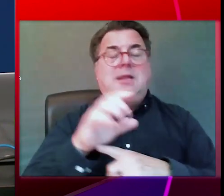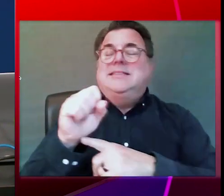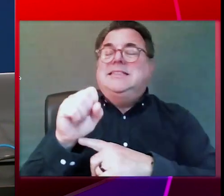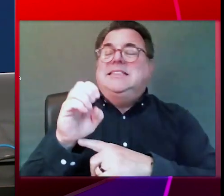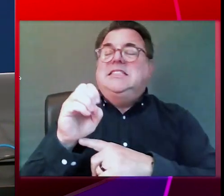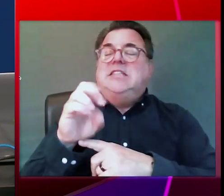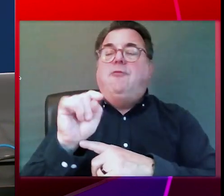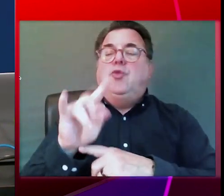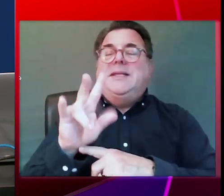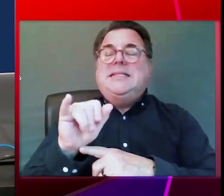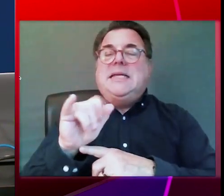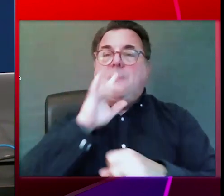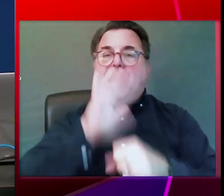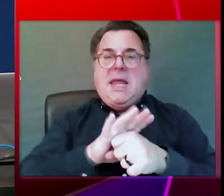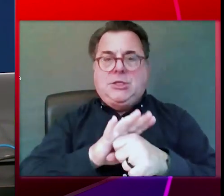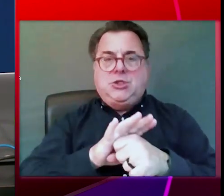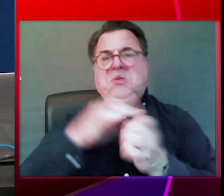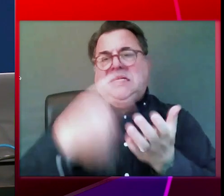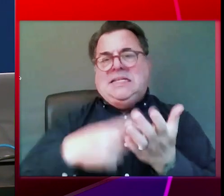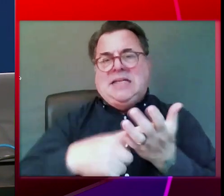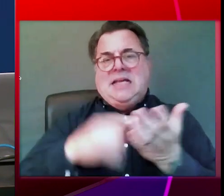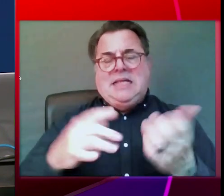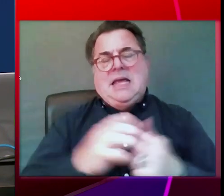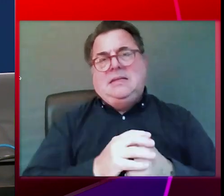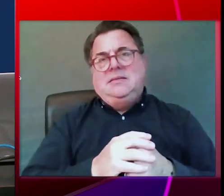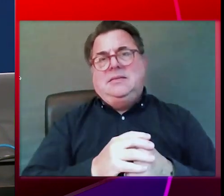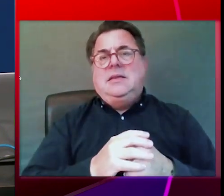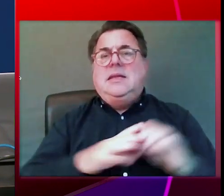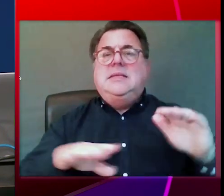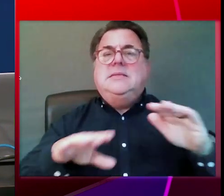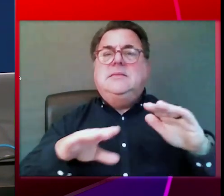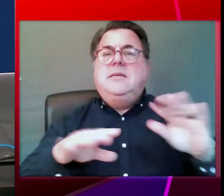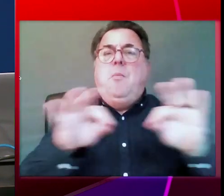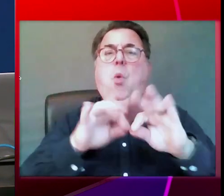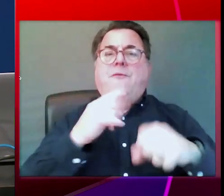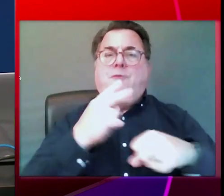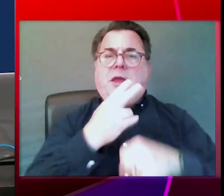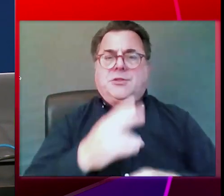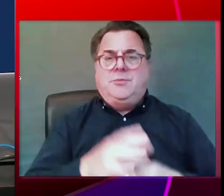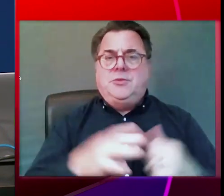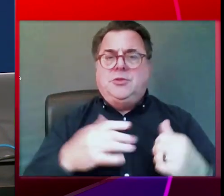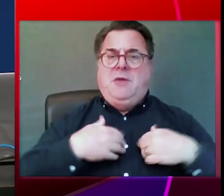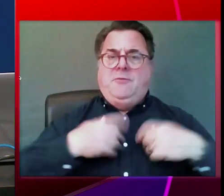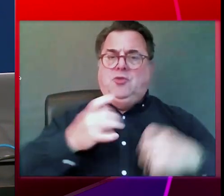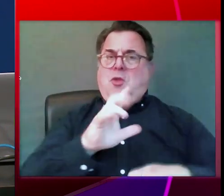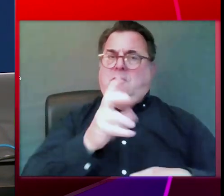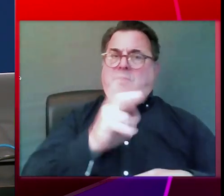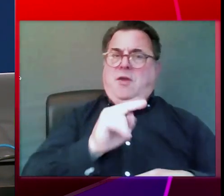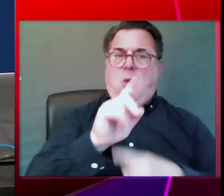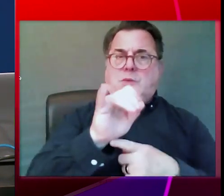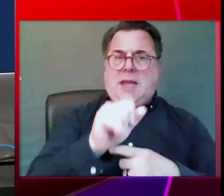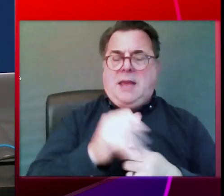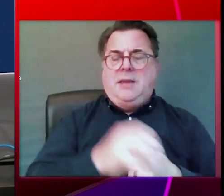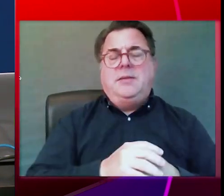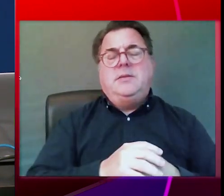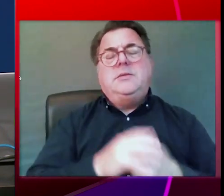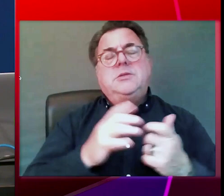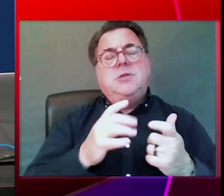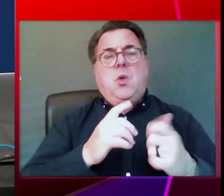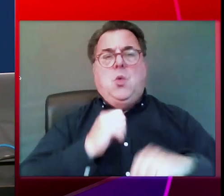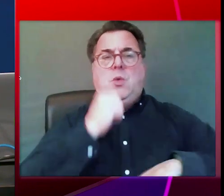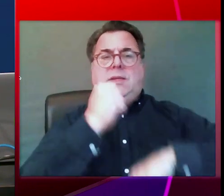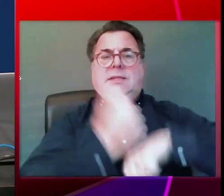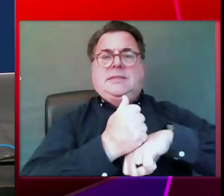we blogged about that. This is essential for our customers to have control over their data. And so we outlined a sovereign